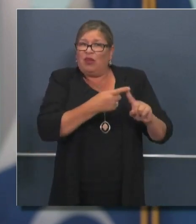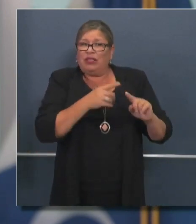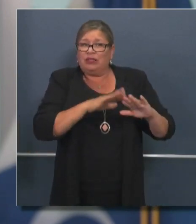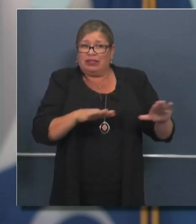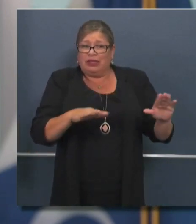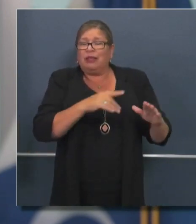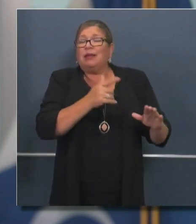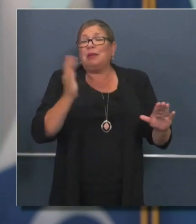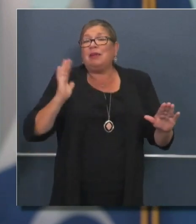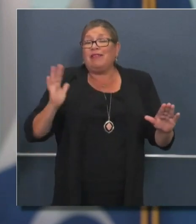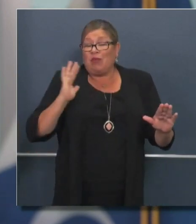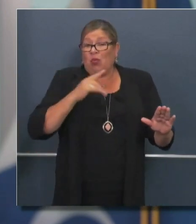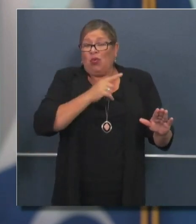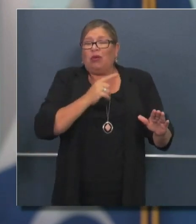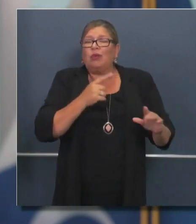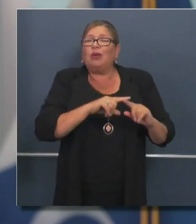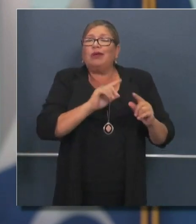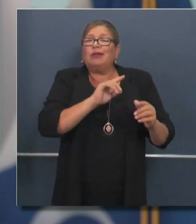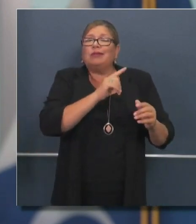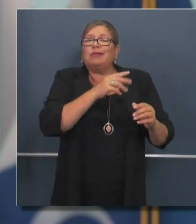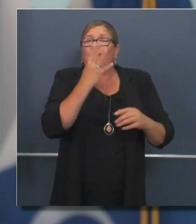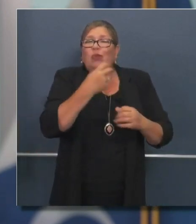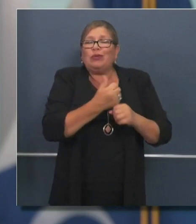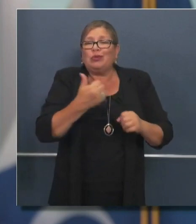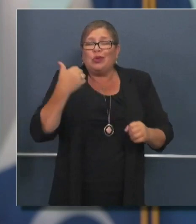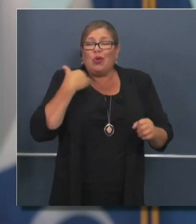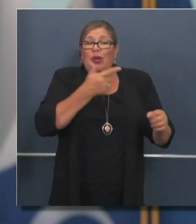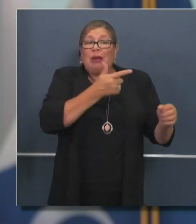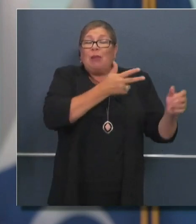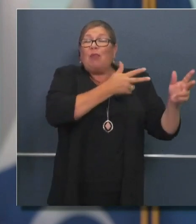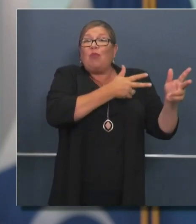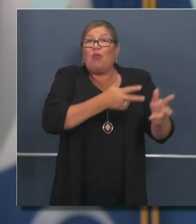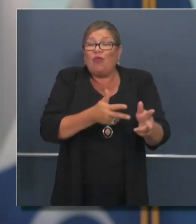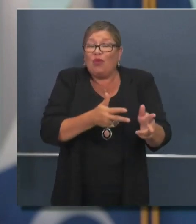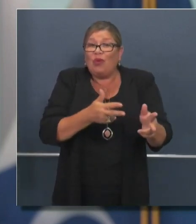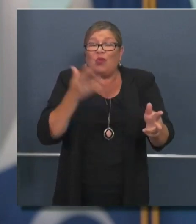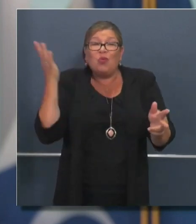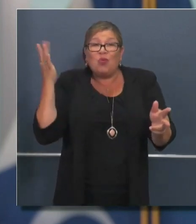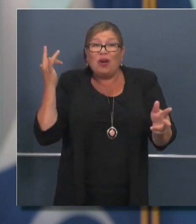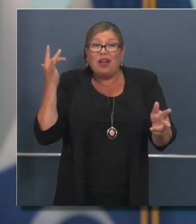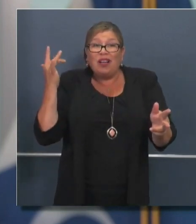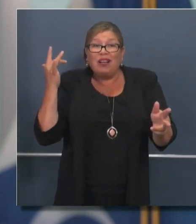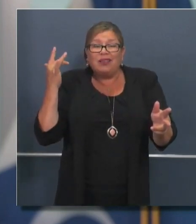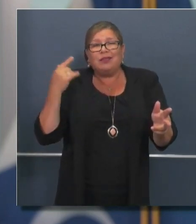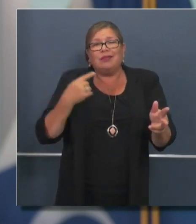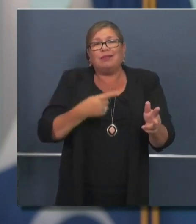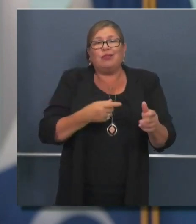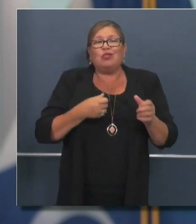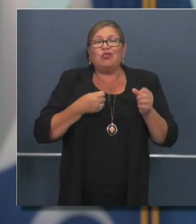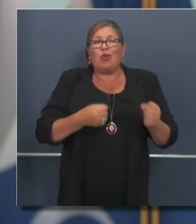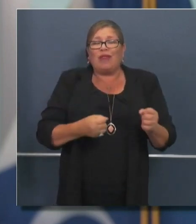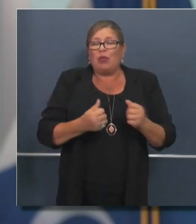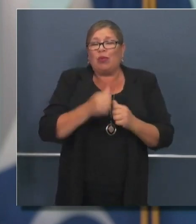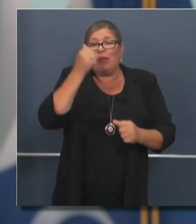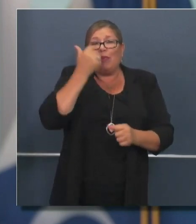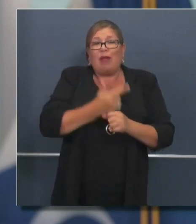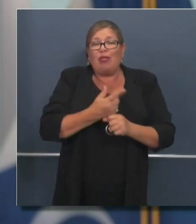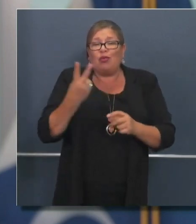school in Marin County, was pulled over by the local sheriff for no other reason than he was driving with his